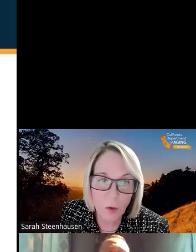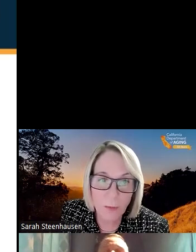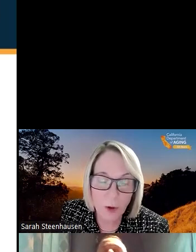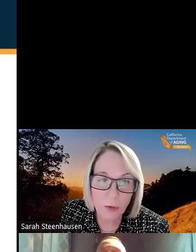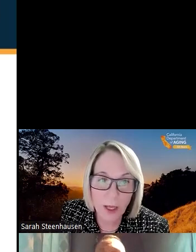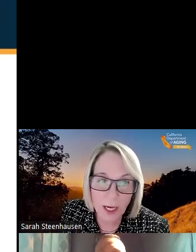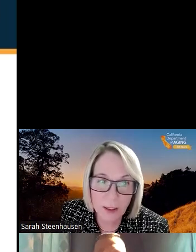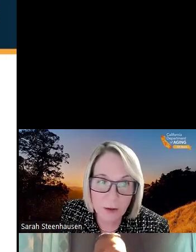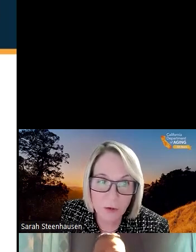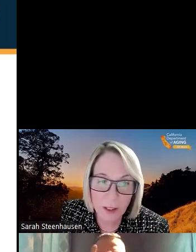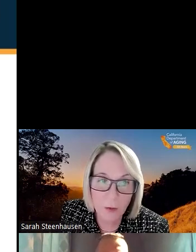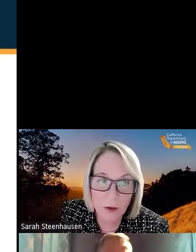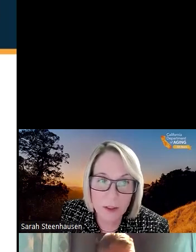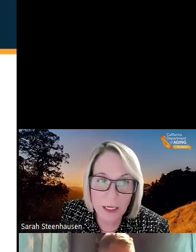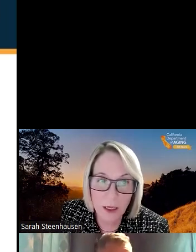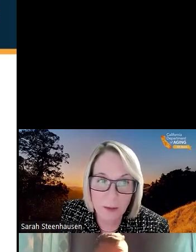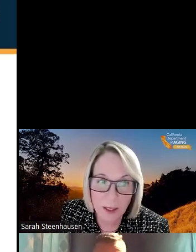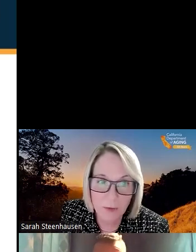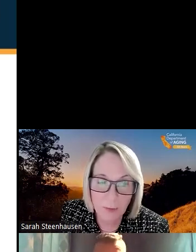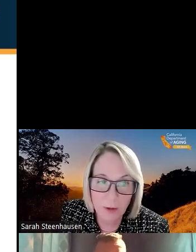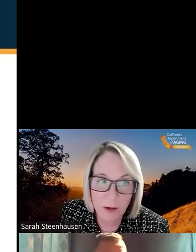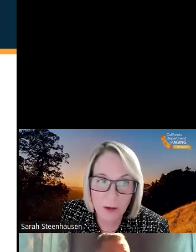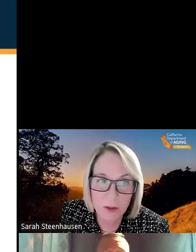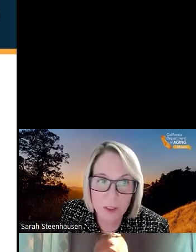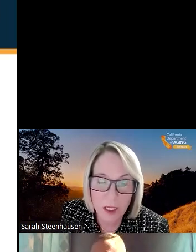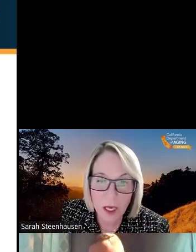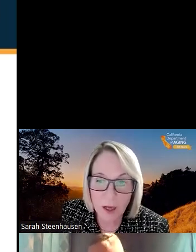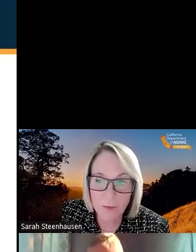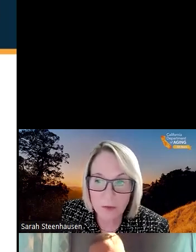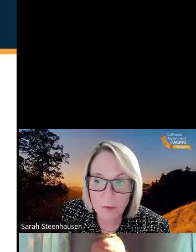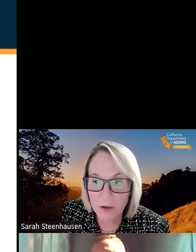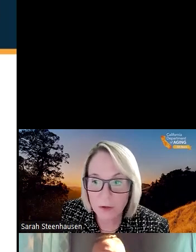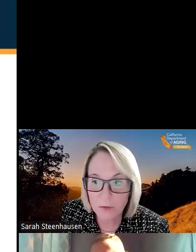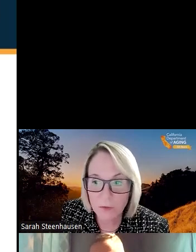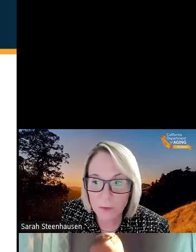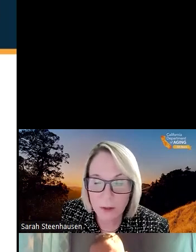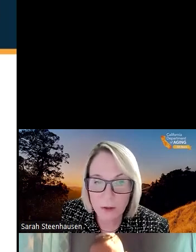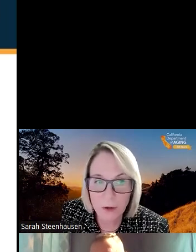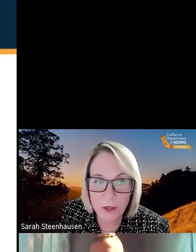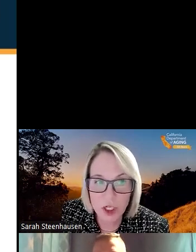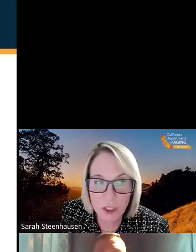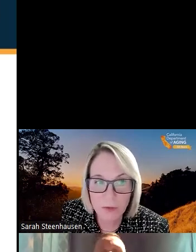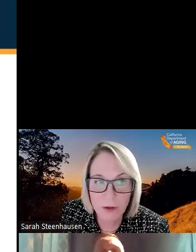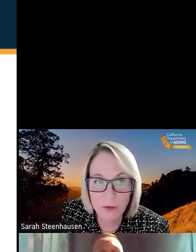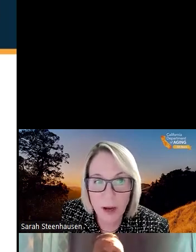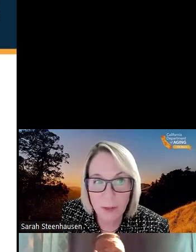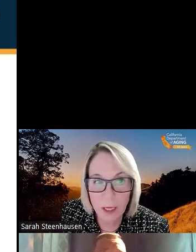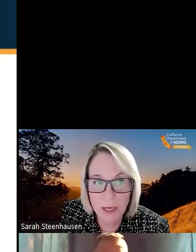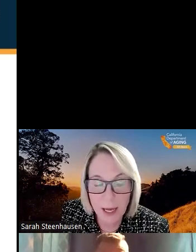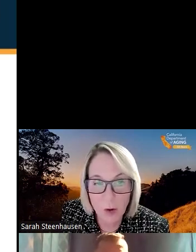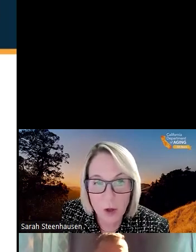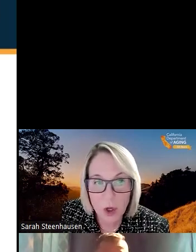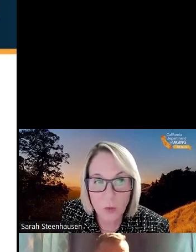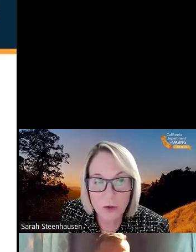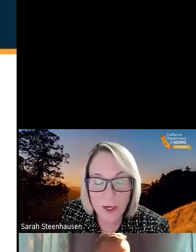training for both paid direct care workers and unpaid family caregivers. This was a $150 million initiative that is wrapping